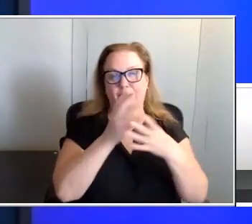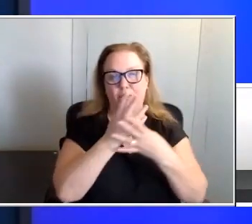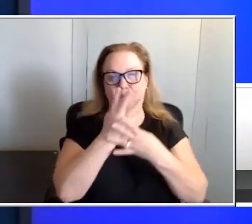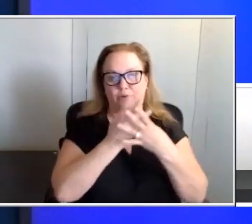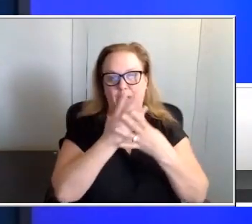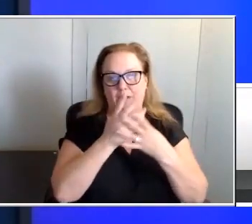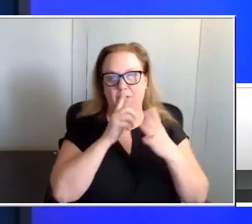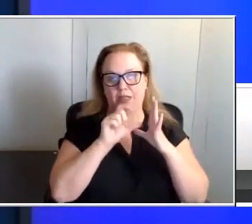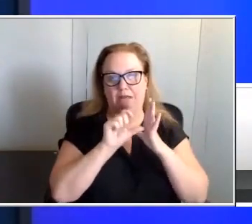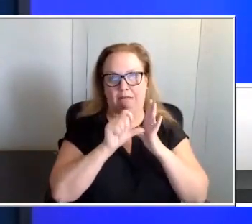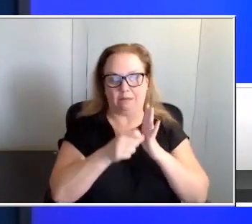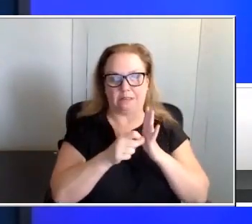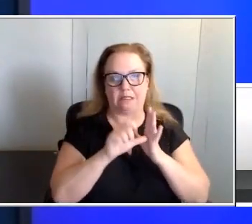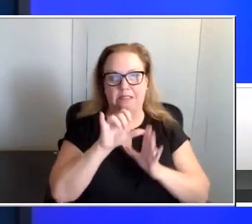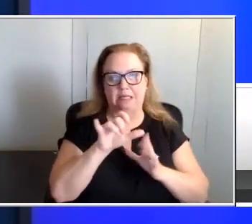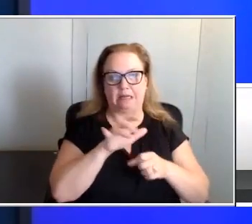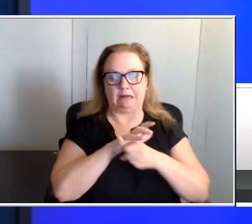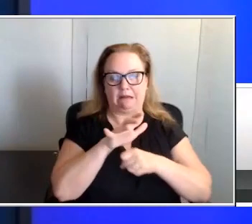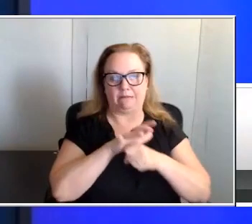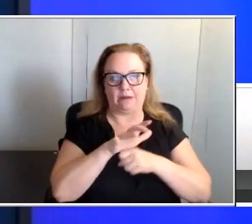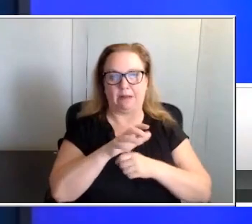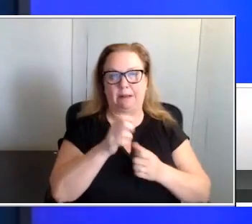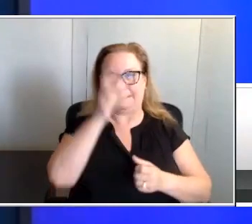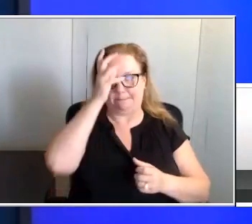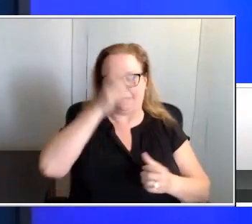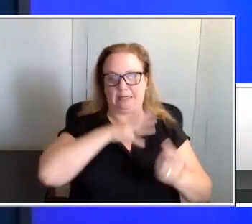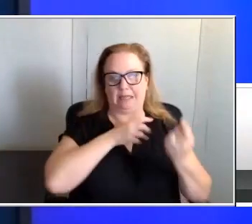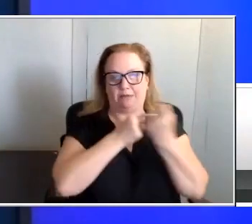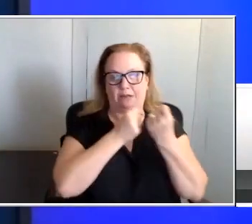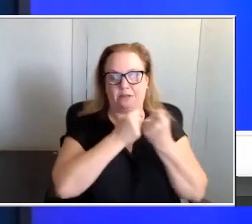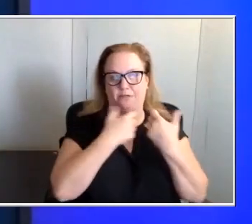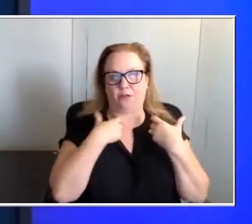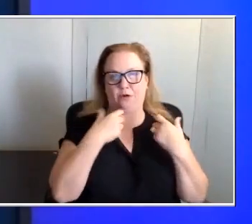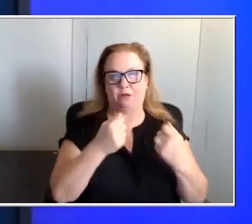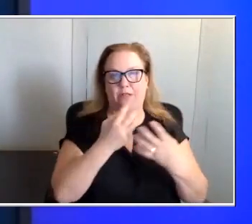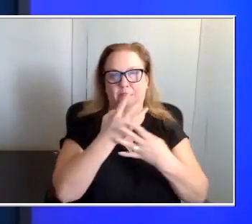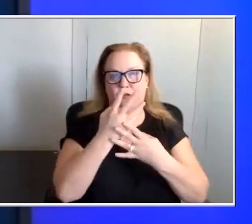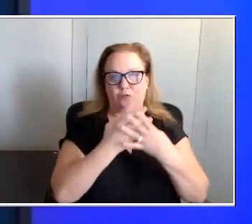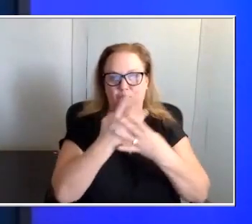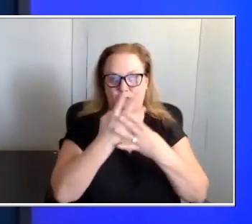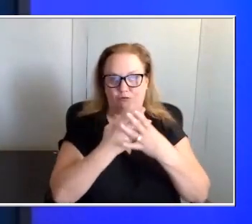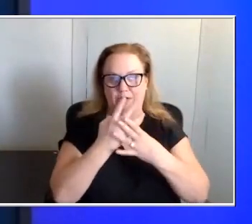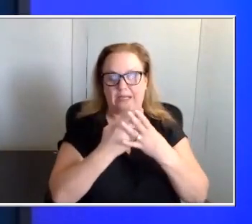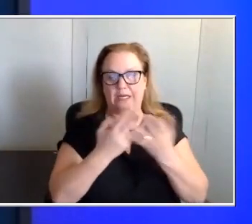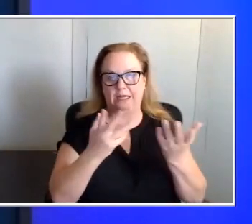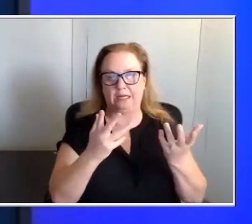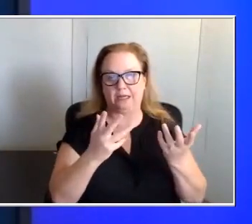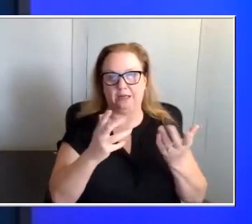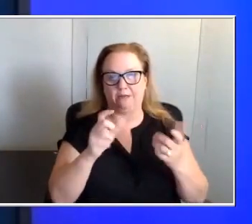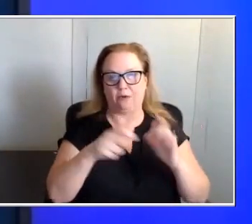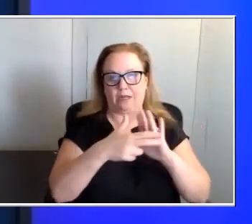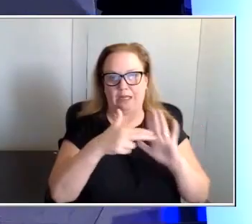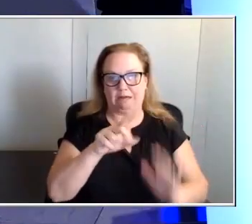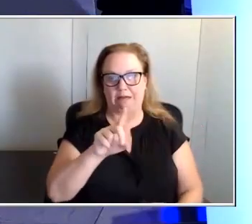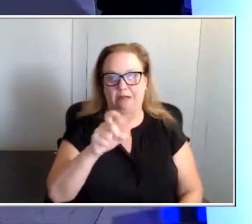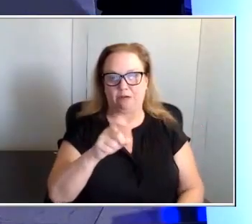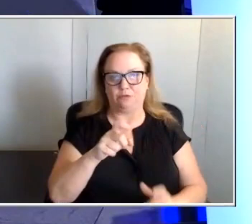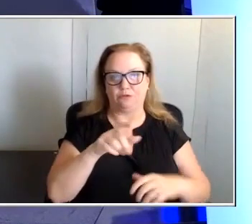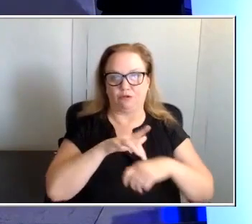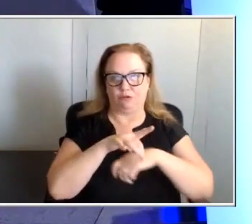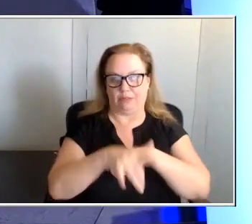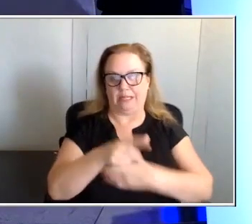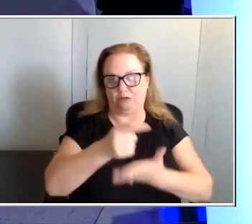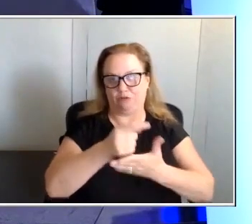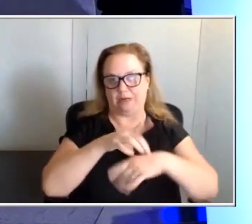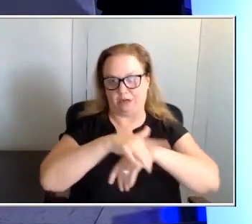that enough. Men need to be advocates for their health, get their screening done so that if we can diagnose it early and get it treated early. All